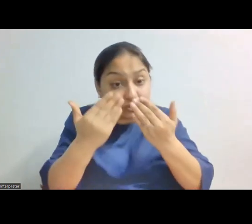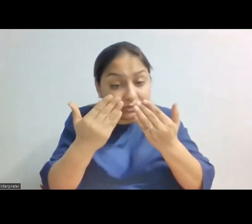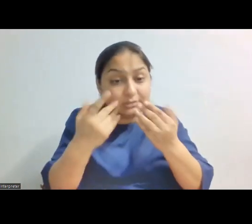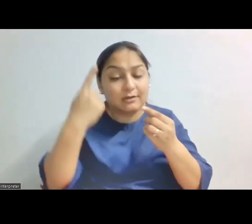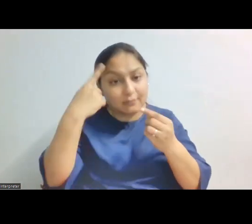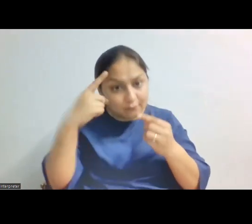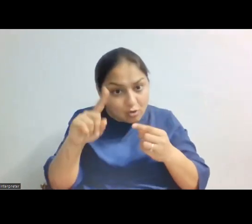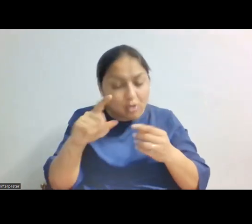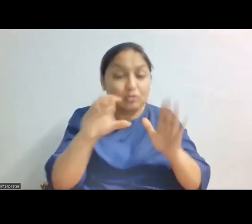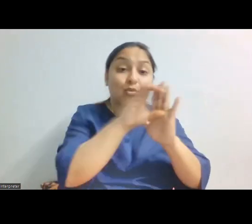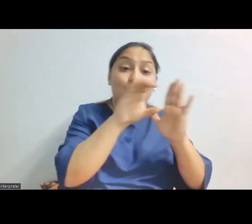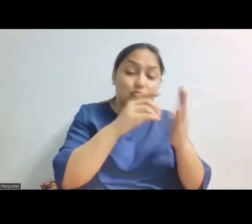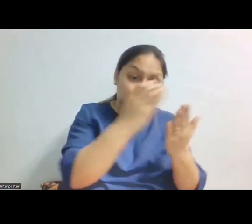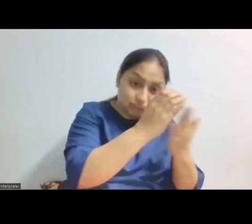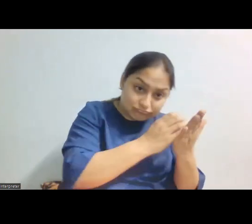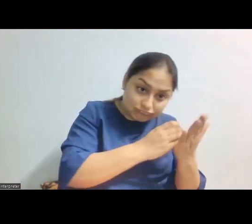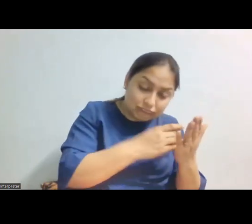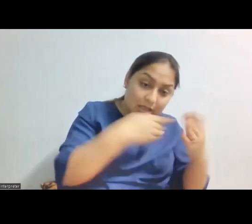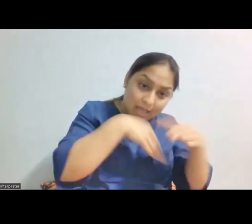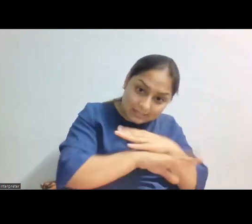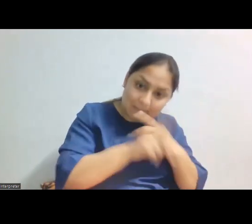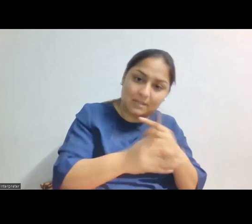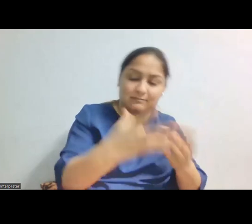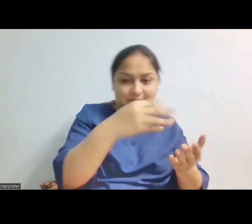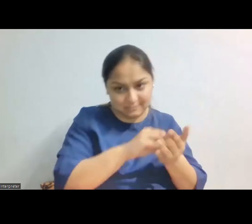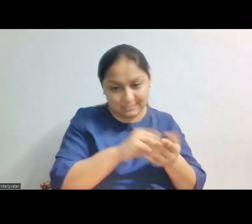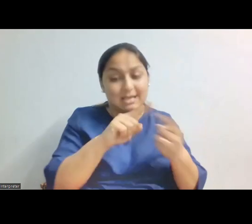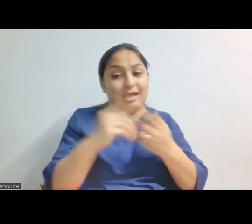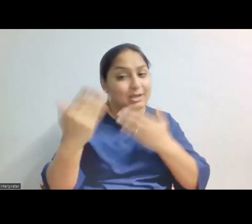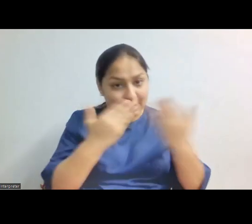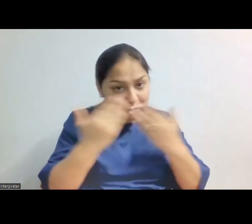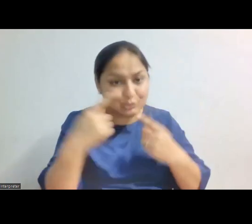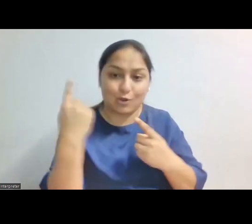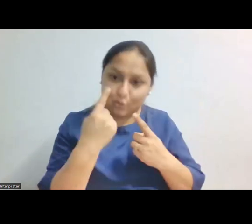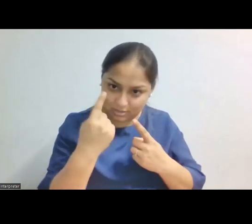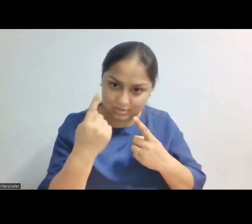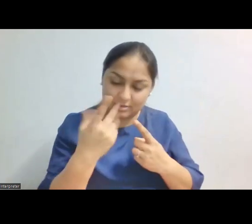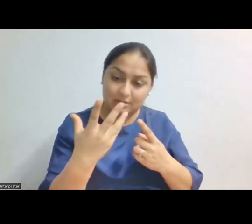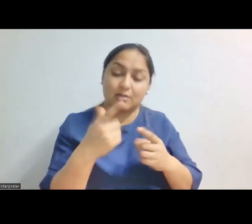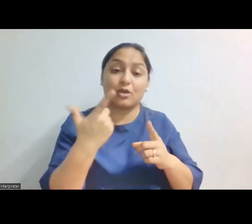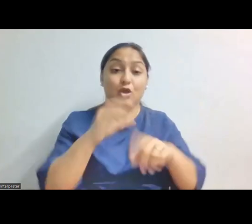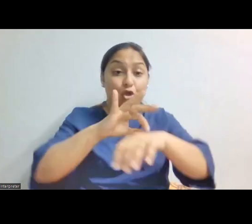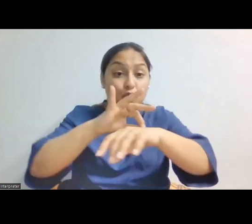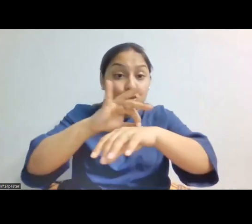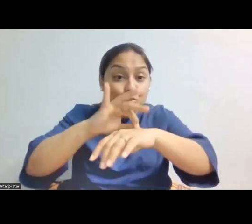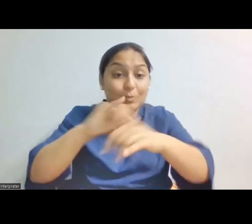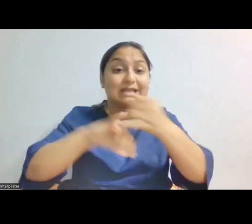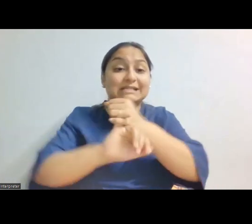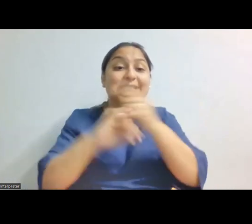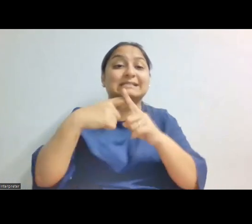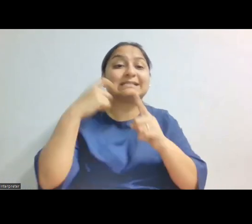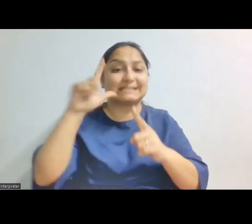curriculum, vocational education curriculum, but I guess also in education curriculum, incorporating human skills, technical and non-technical